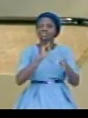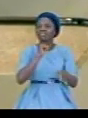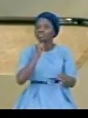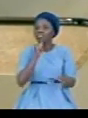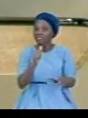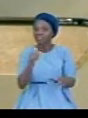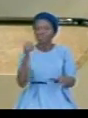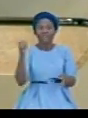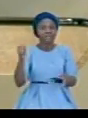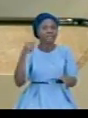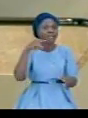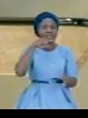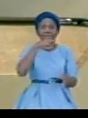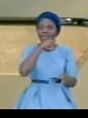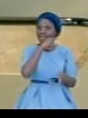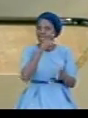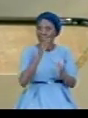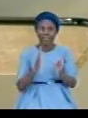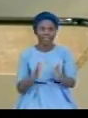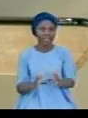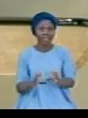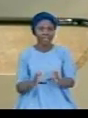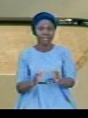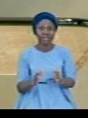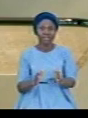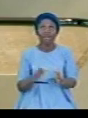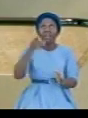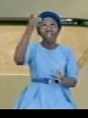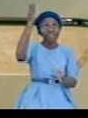liar. Oh yes, God cannot